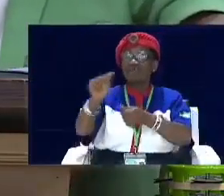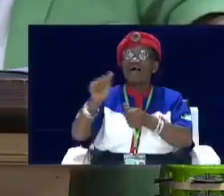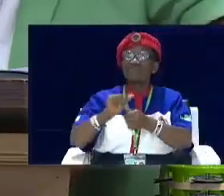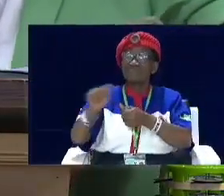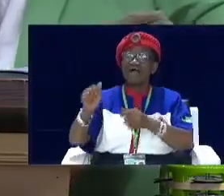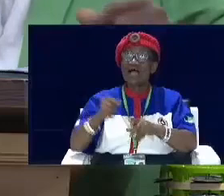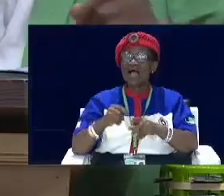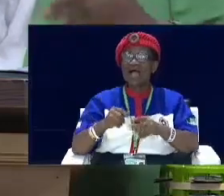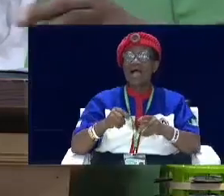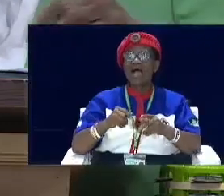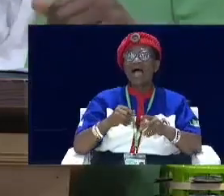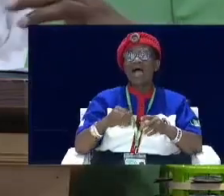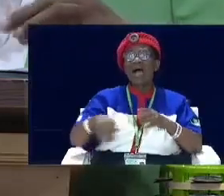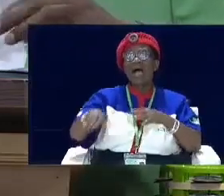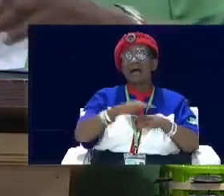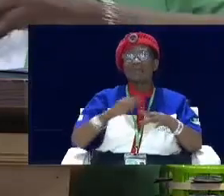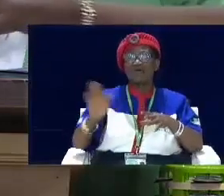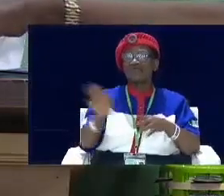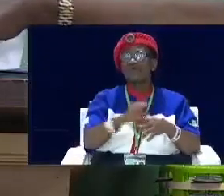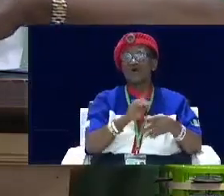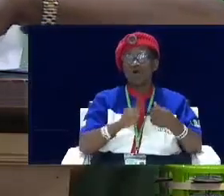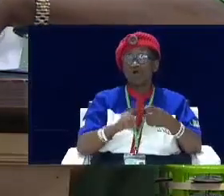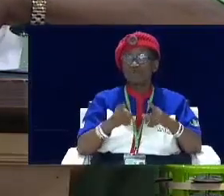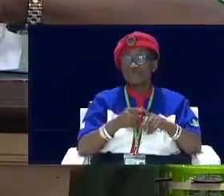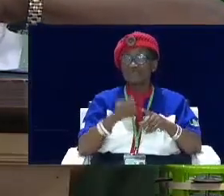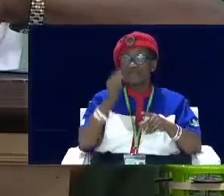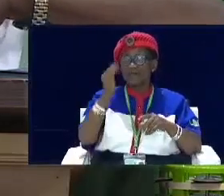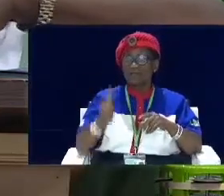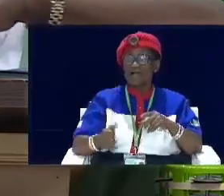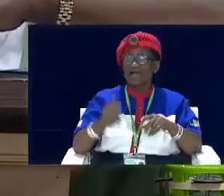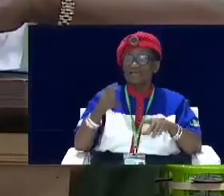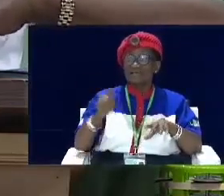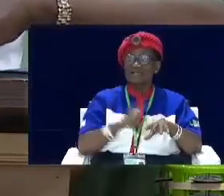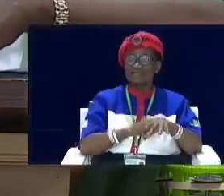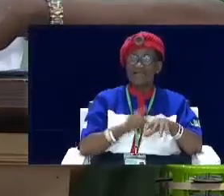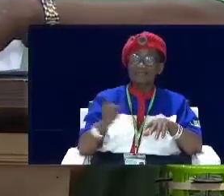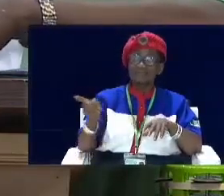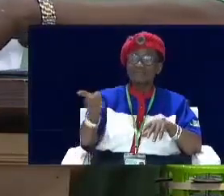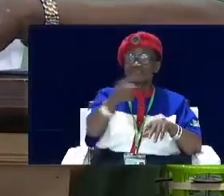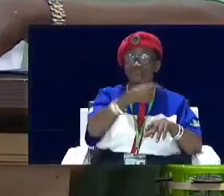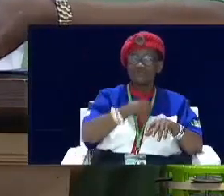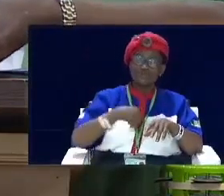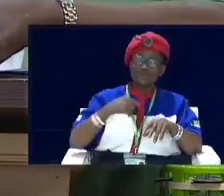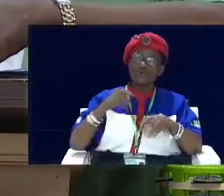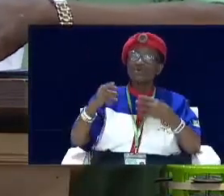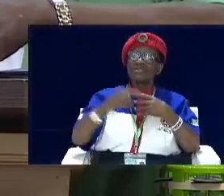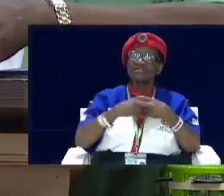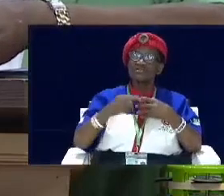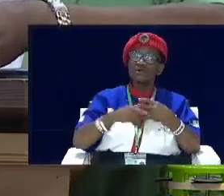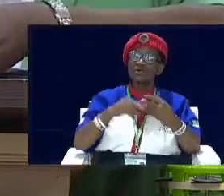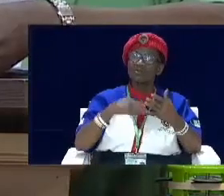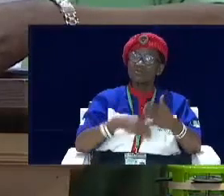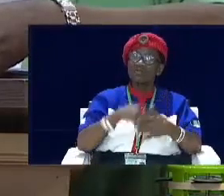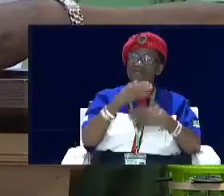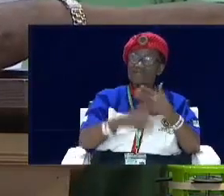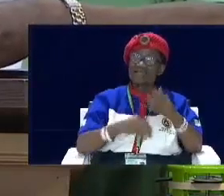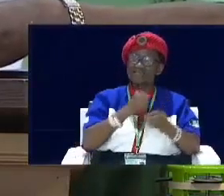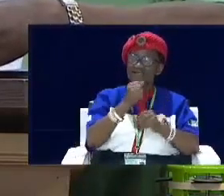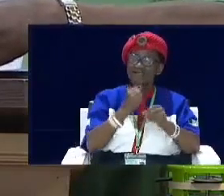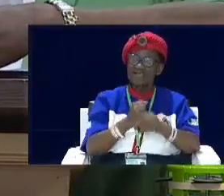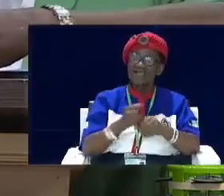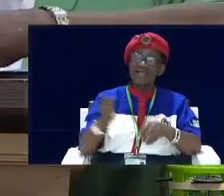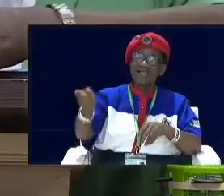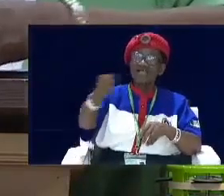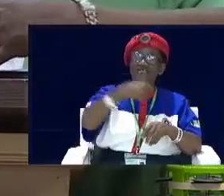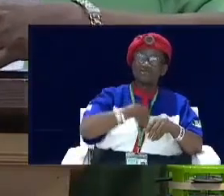awon akojogba re lo. By the time you return next year, nigba ti wa ba fi pada wa lodun to nbo, you will have a testimony. Wa